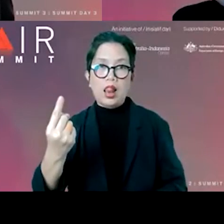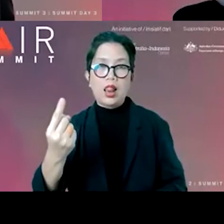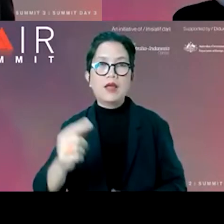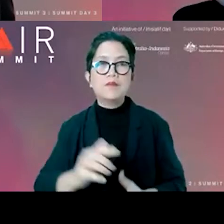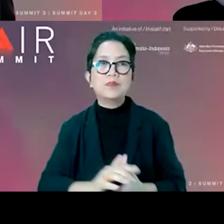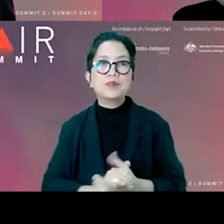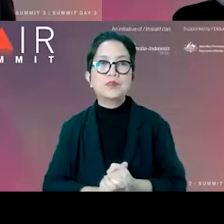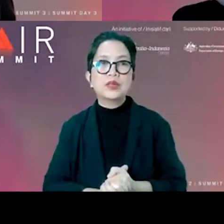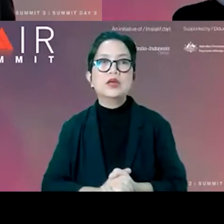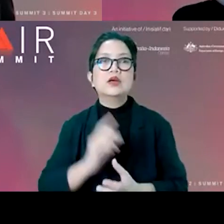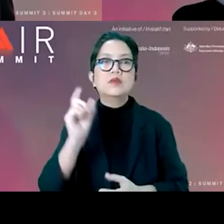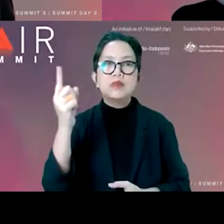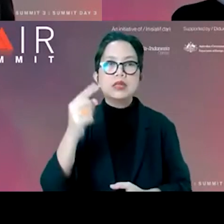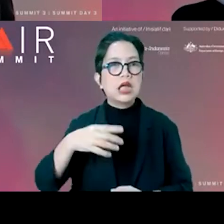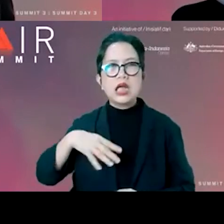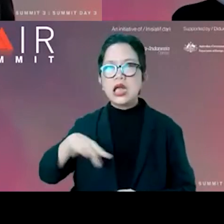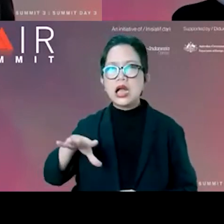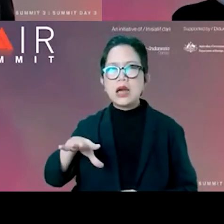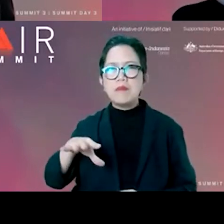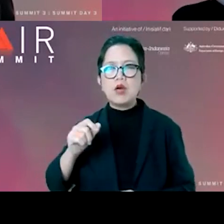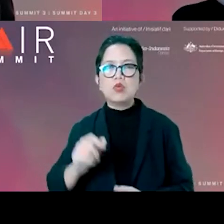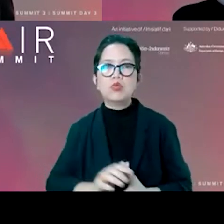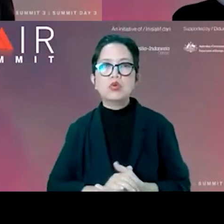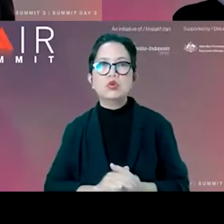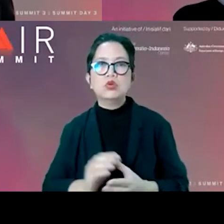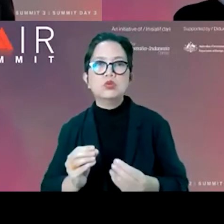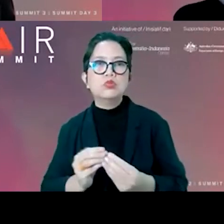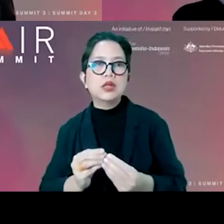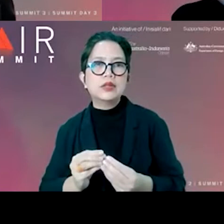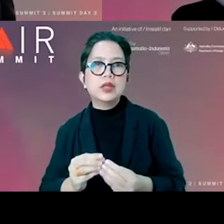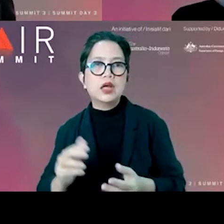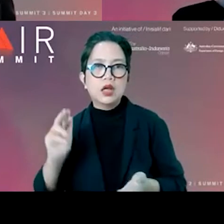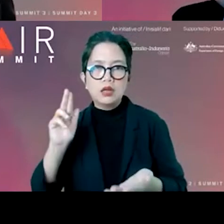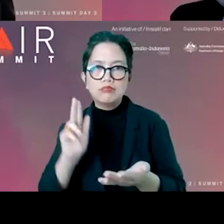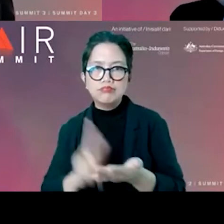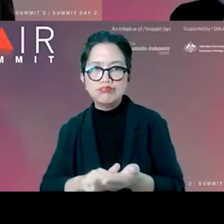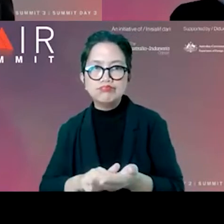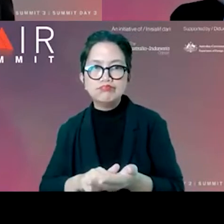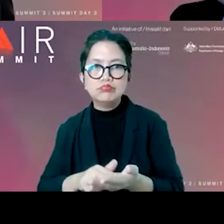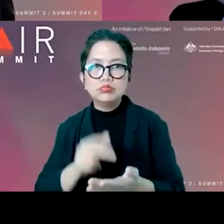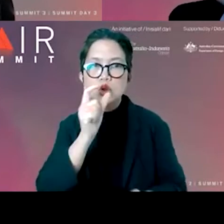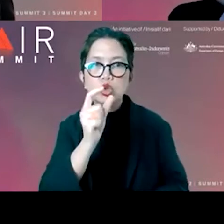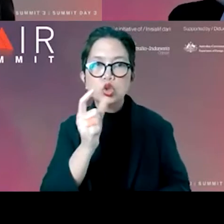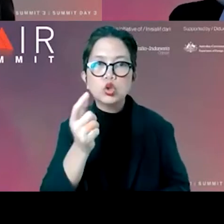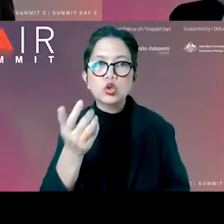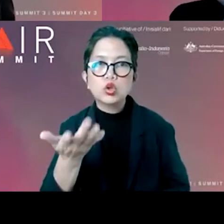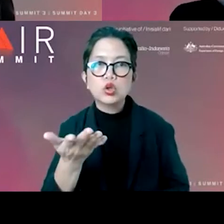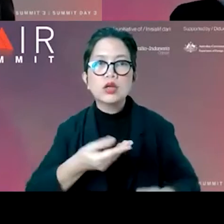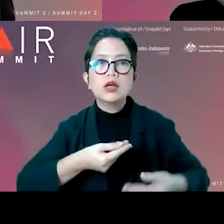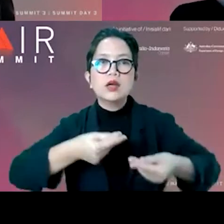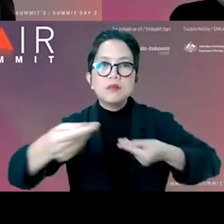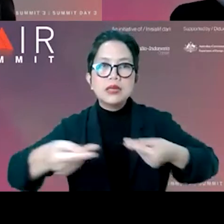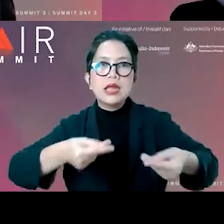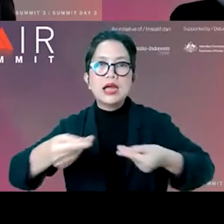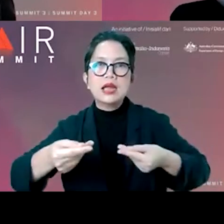take a firm step to hinder human mobility. So when the government is more focused keeping the